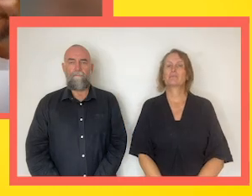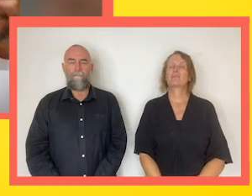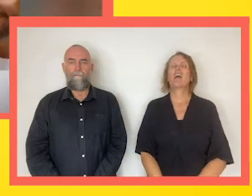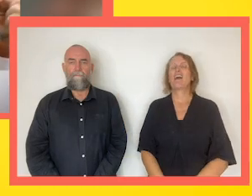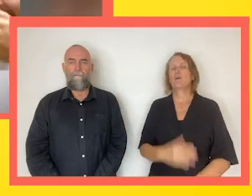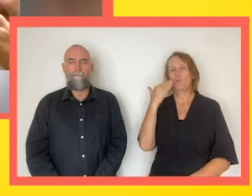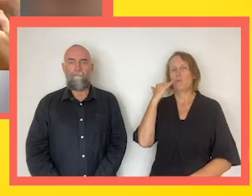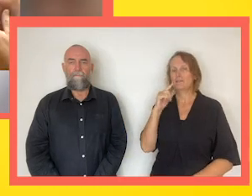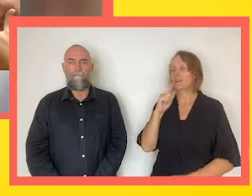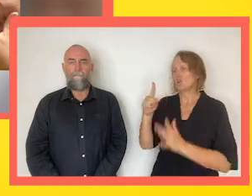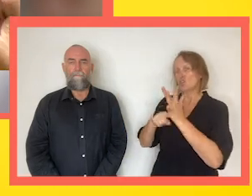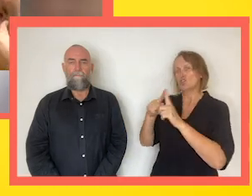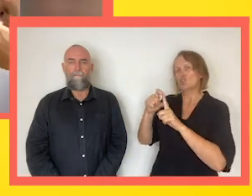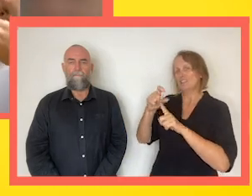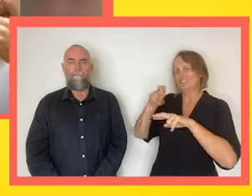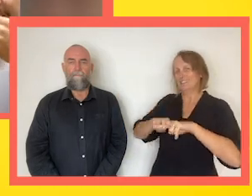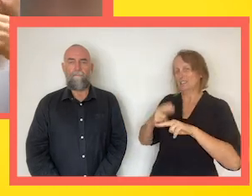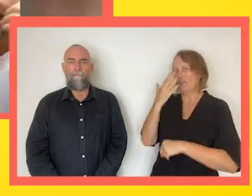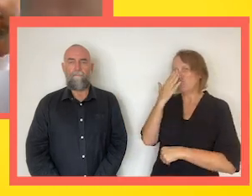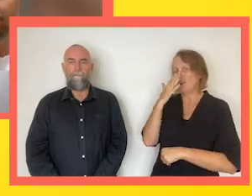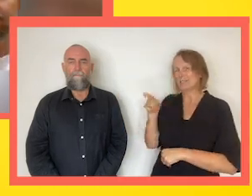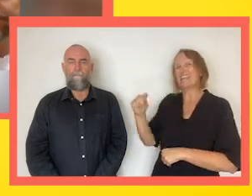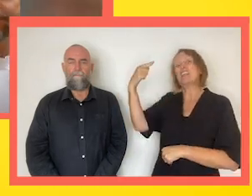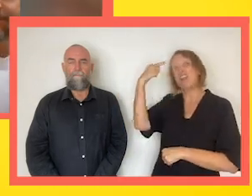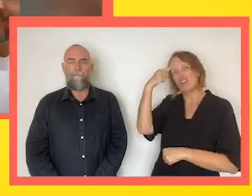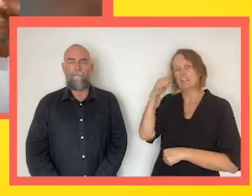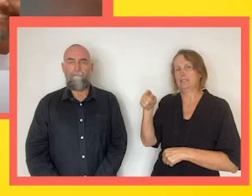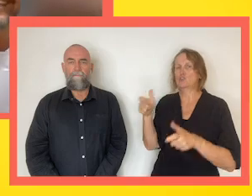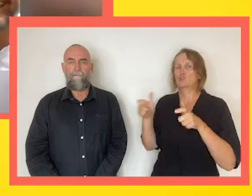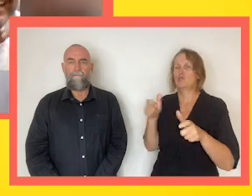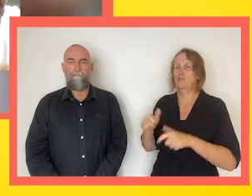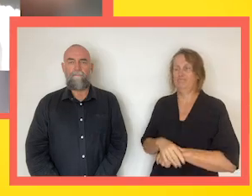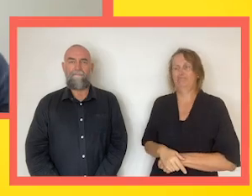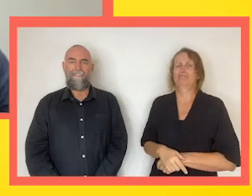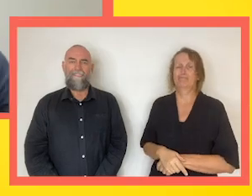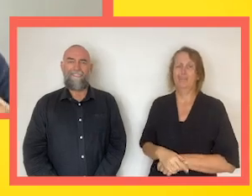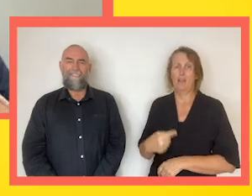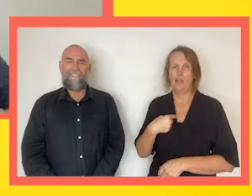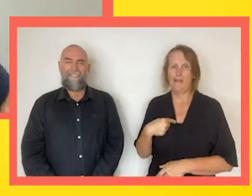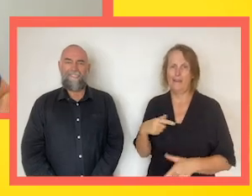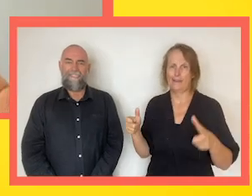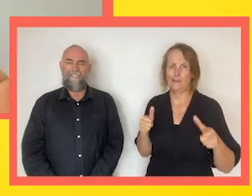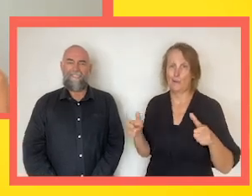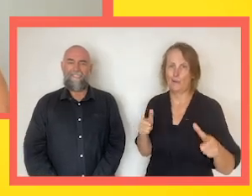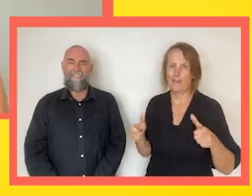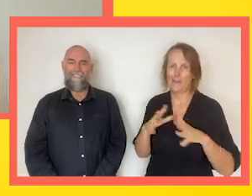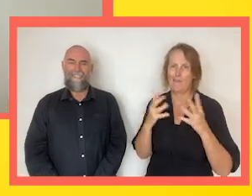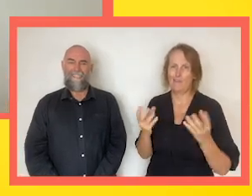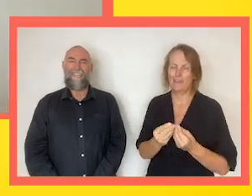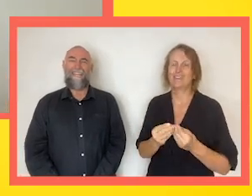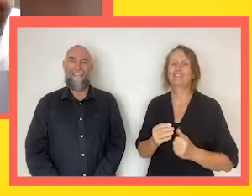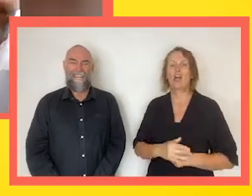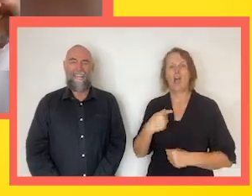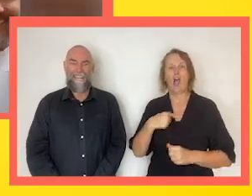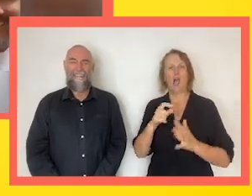Jed sits in the front of the boat. He kind of like tries to think he's in control, but really I control everything in the back. So